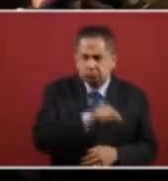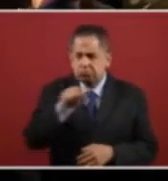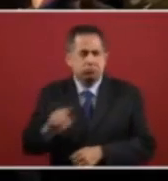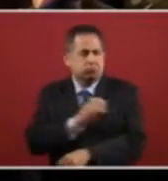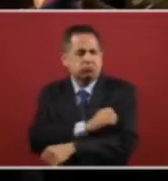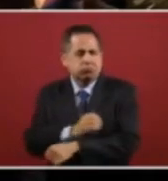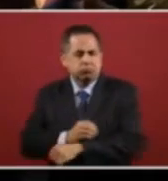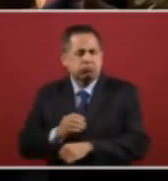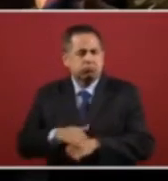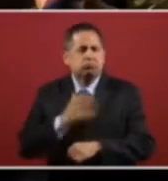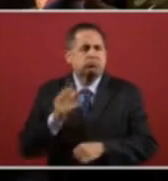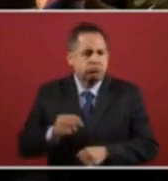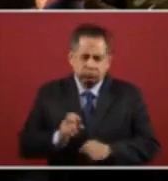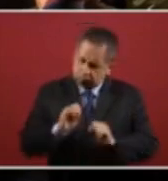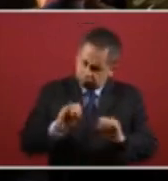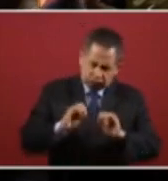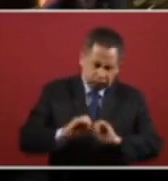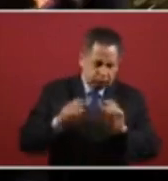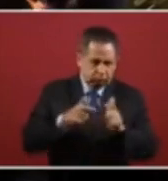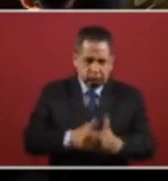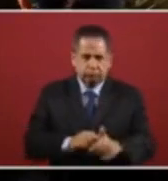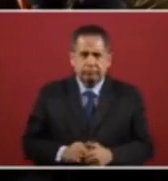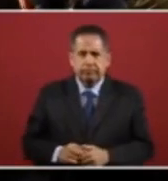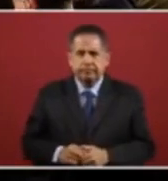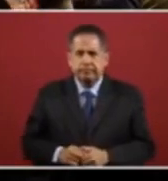Hermosillo? Why not there?